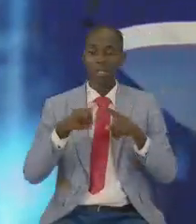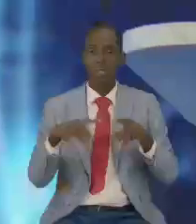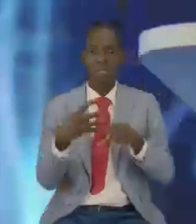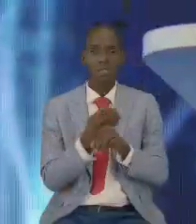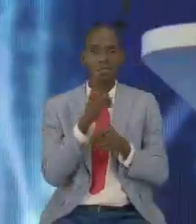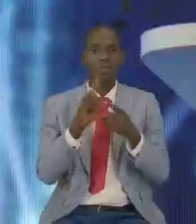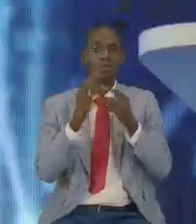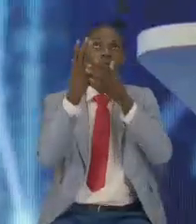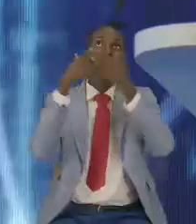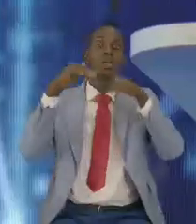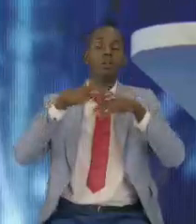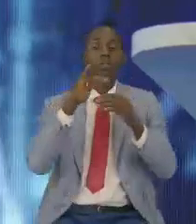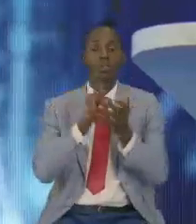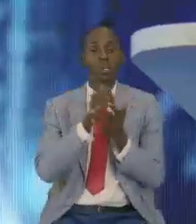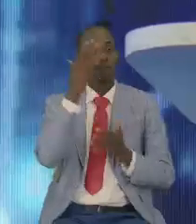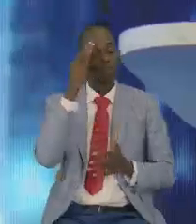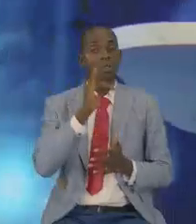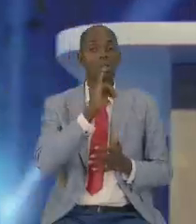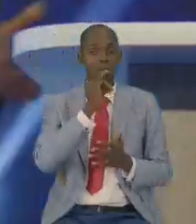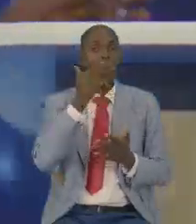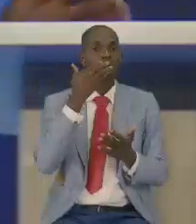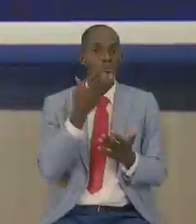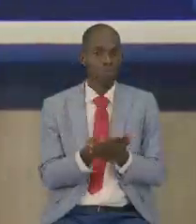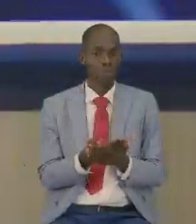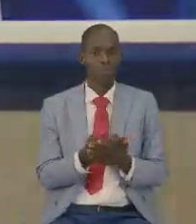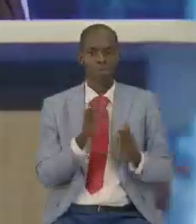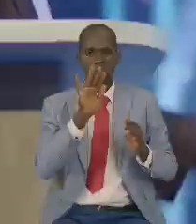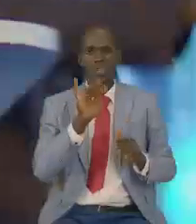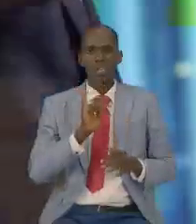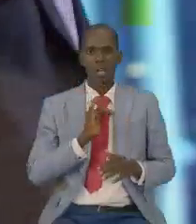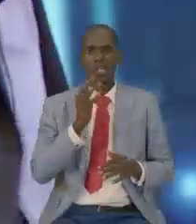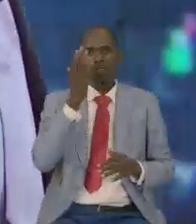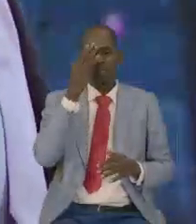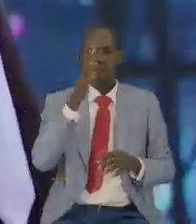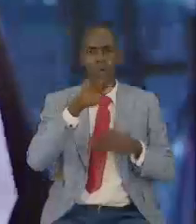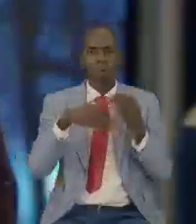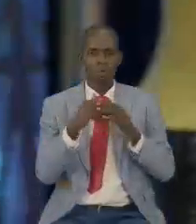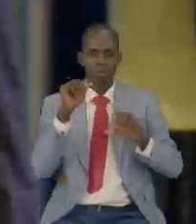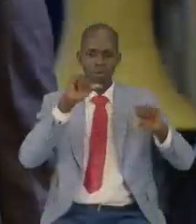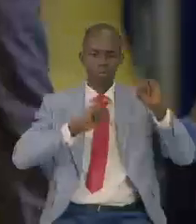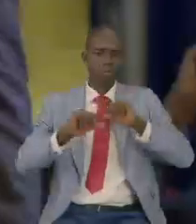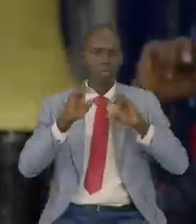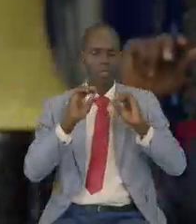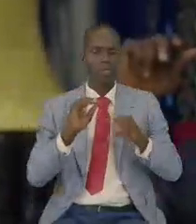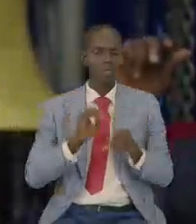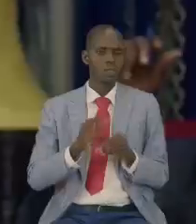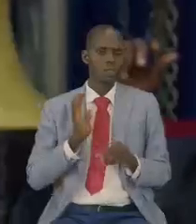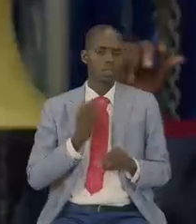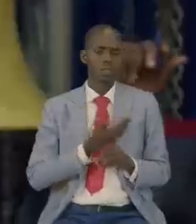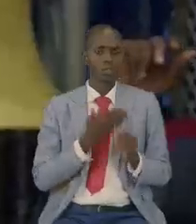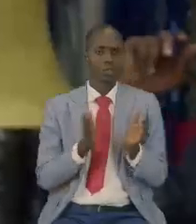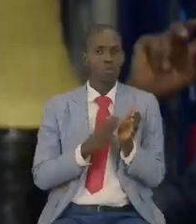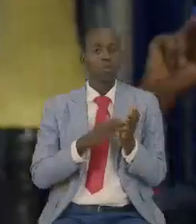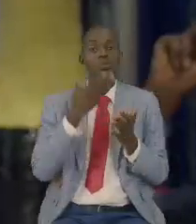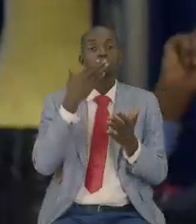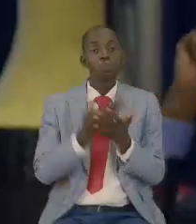the science they teach in our schools, good for you. There are things you know that will never lead